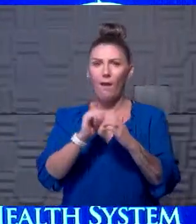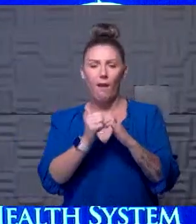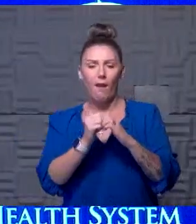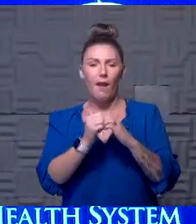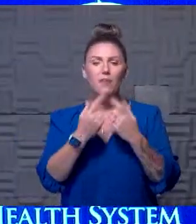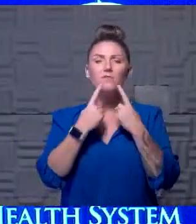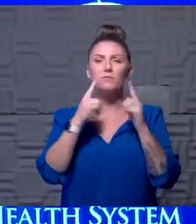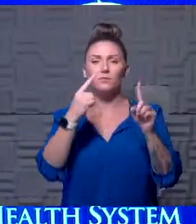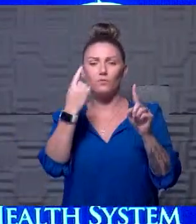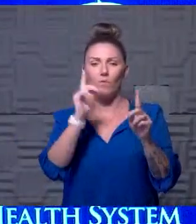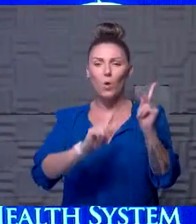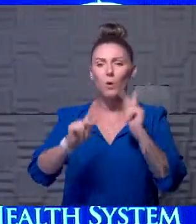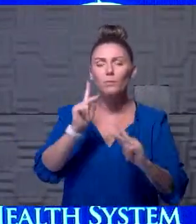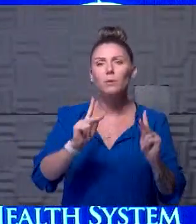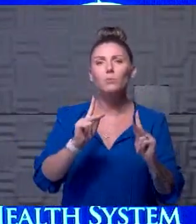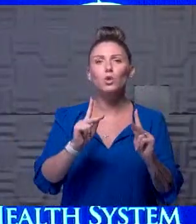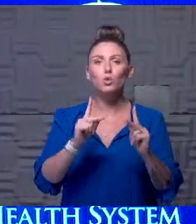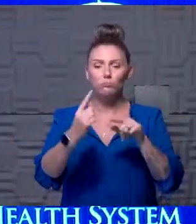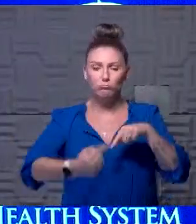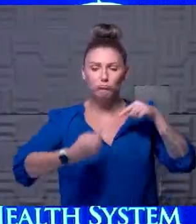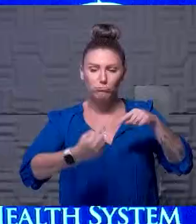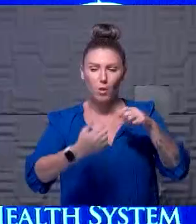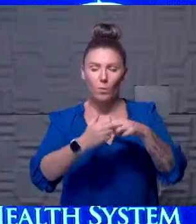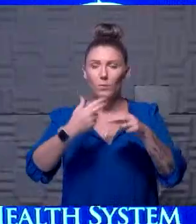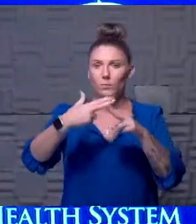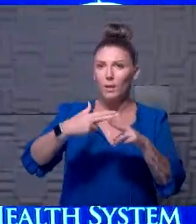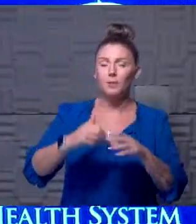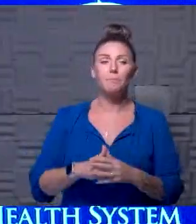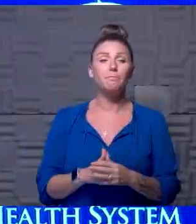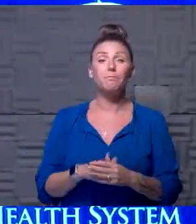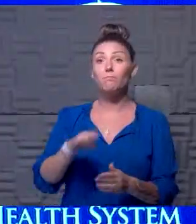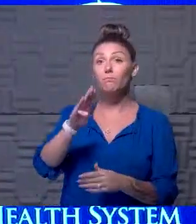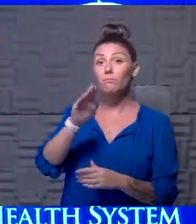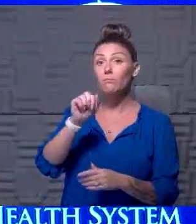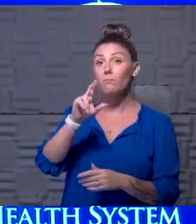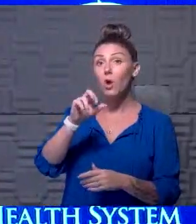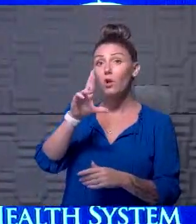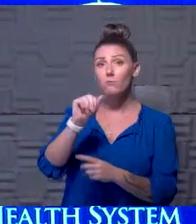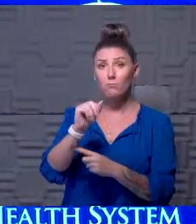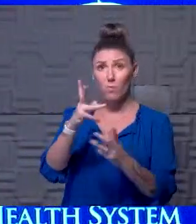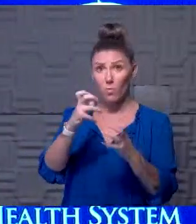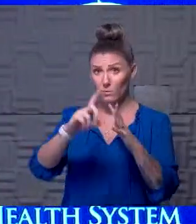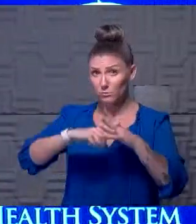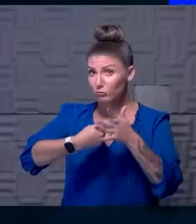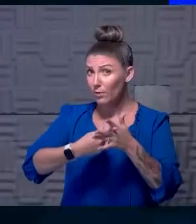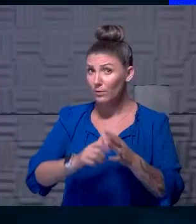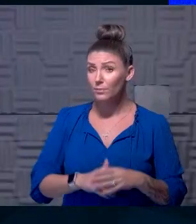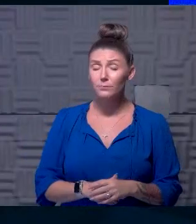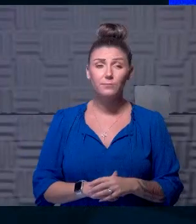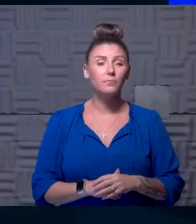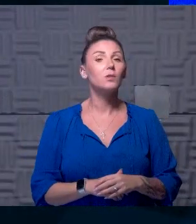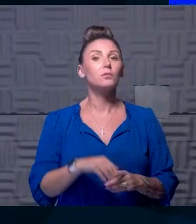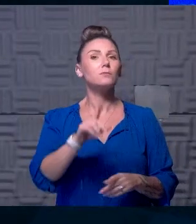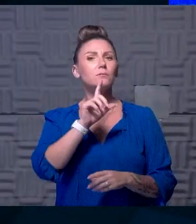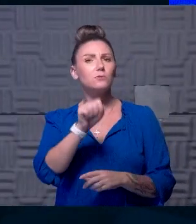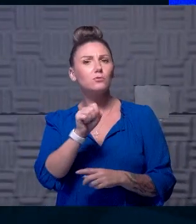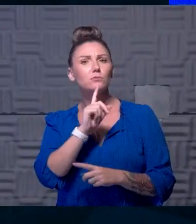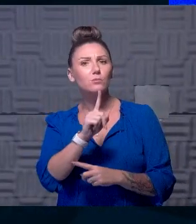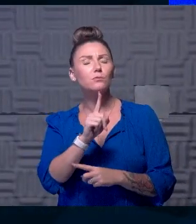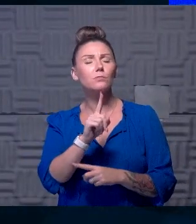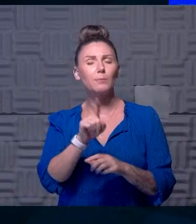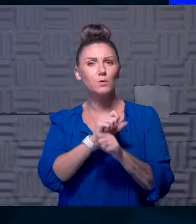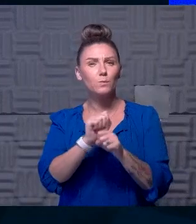vaccines are for people who are struggling with obesity. Barbara, do you want to start with that conversation? Yes, absolutely.